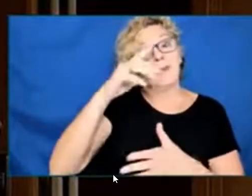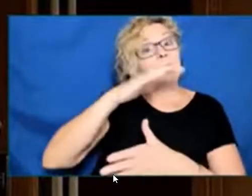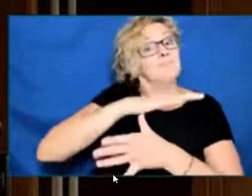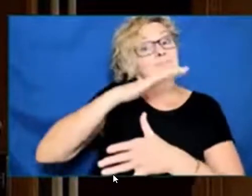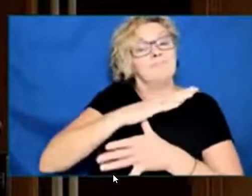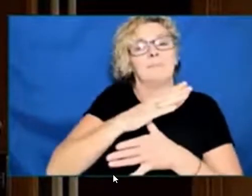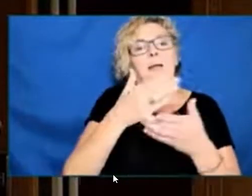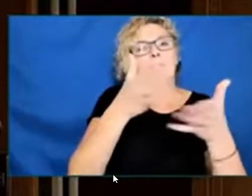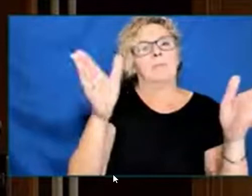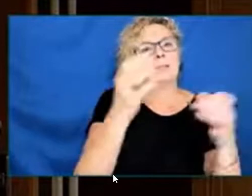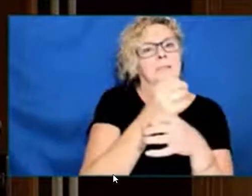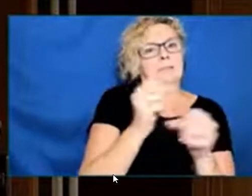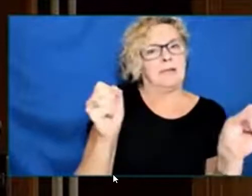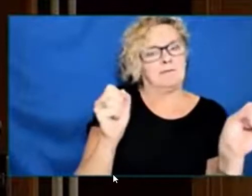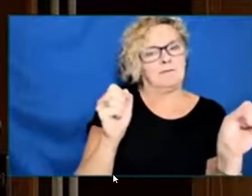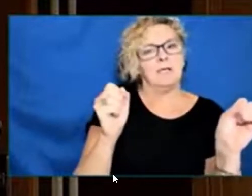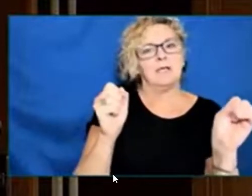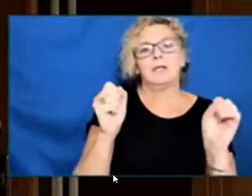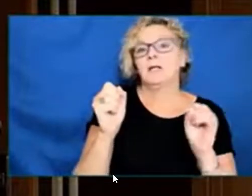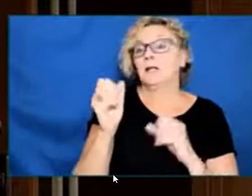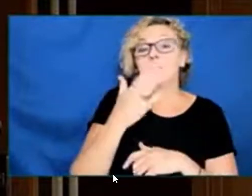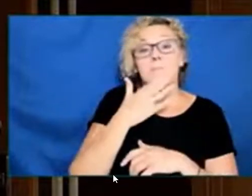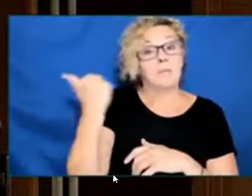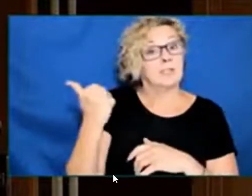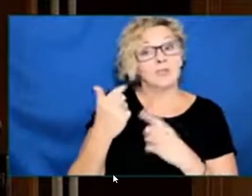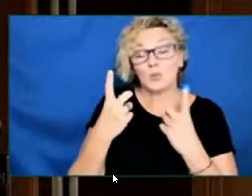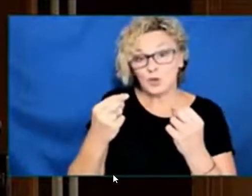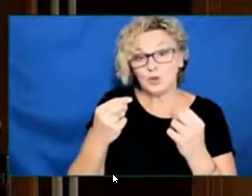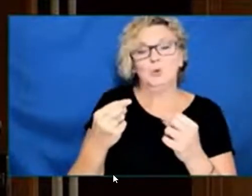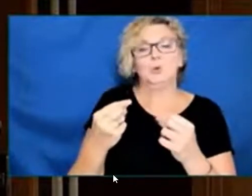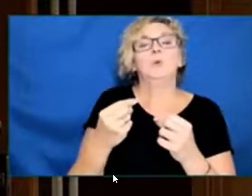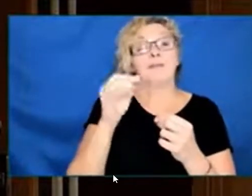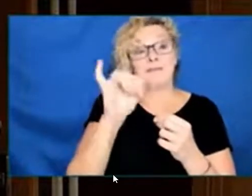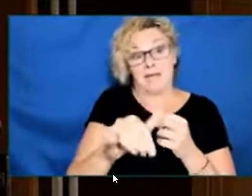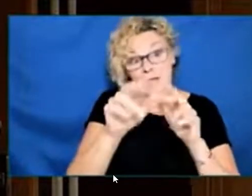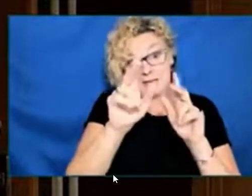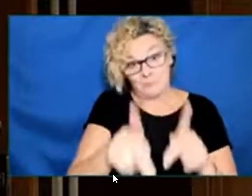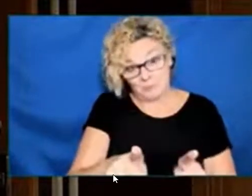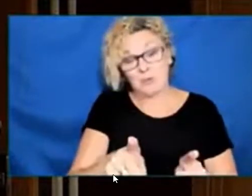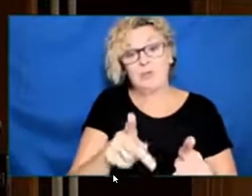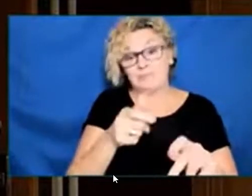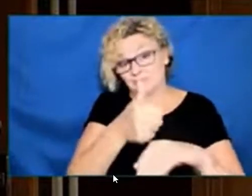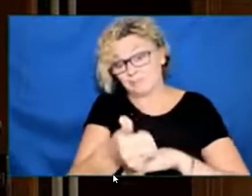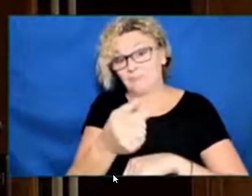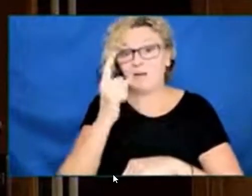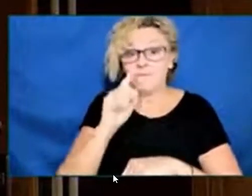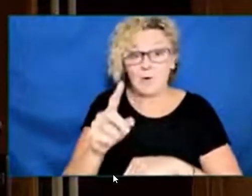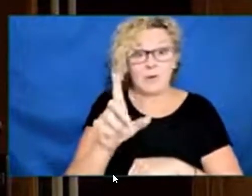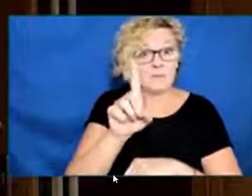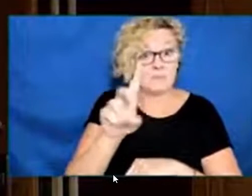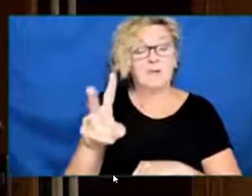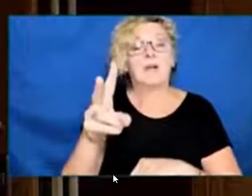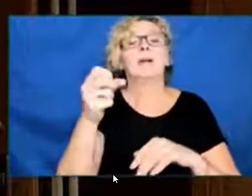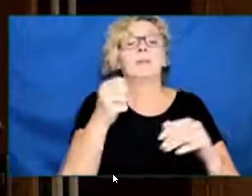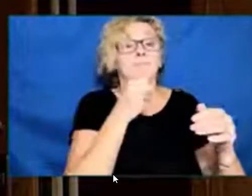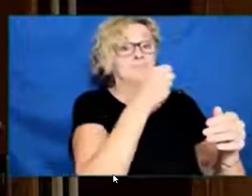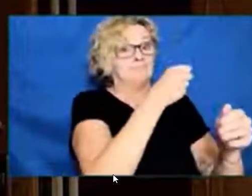best served by seeking the detention of the accused adult prolific offender pending the disposition of the